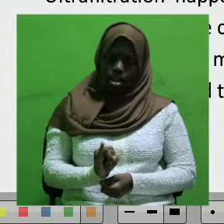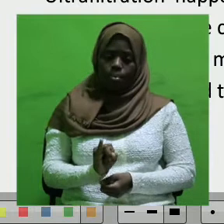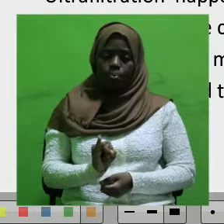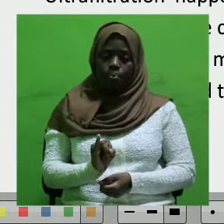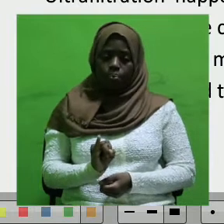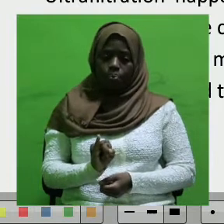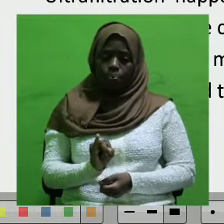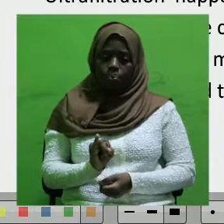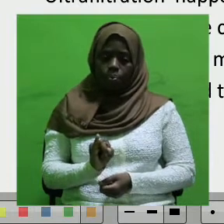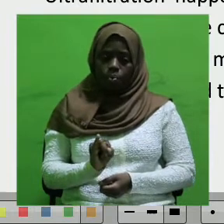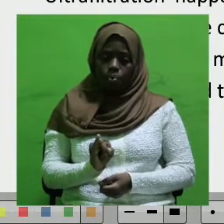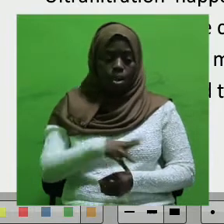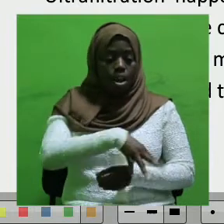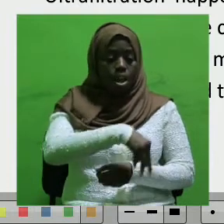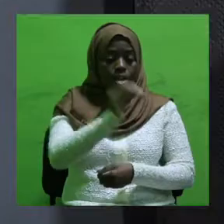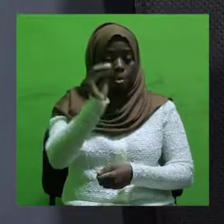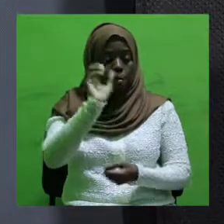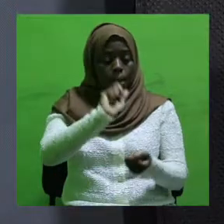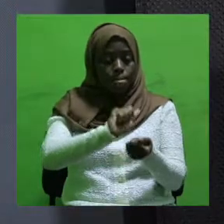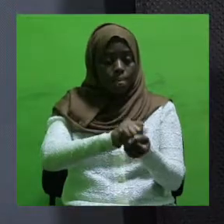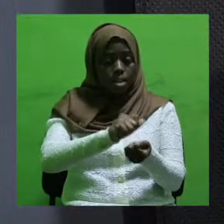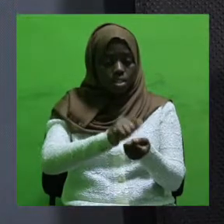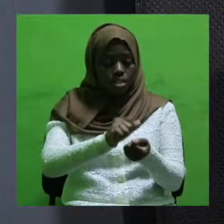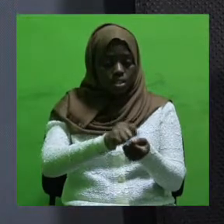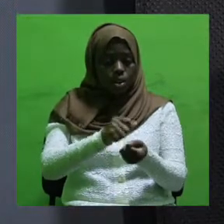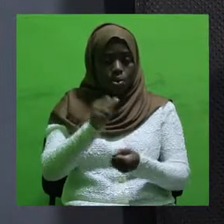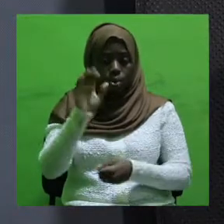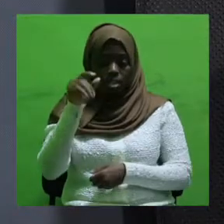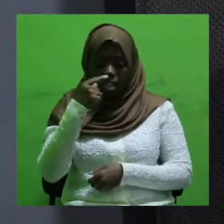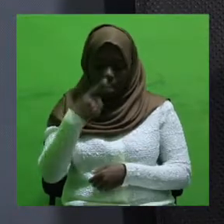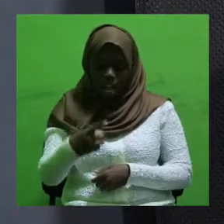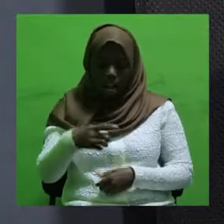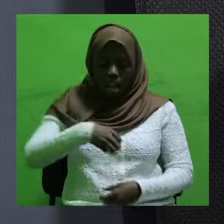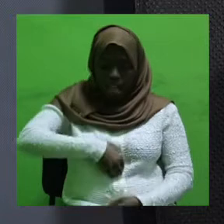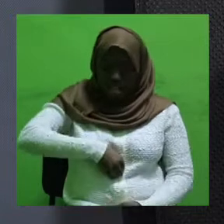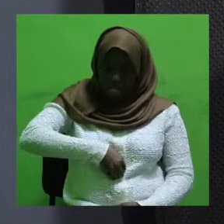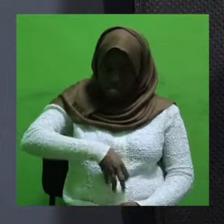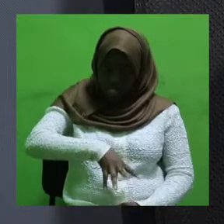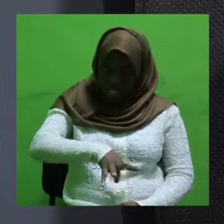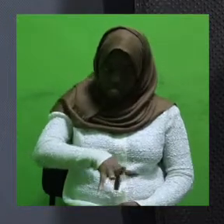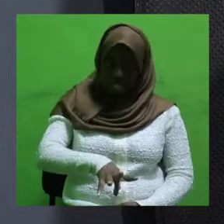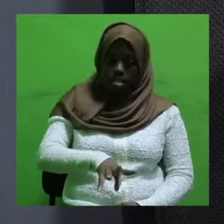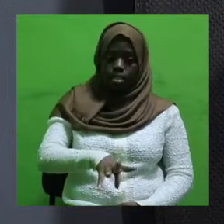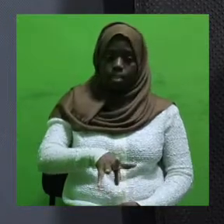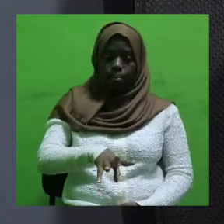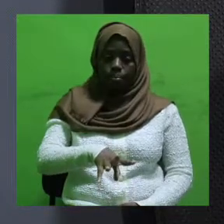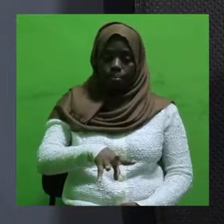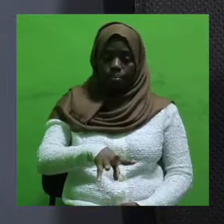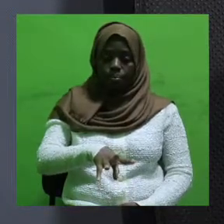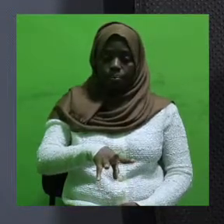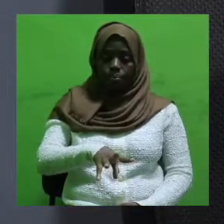urea, we can remove many materials through sweat. So while removing materials through sweat, we can say that we are